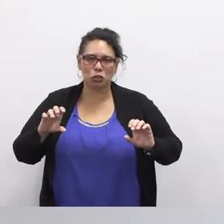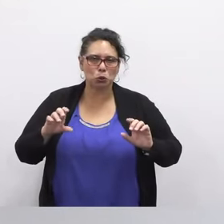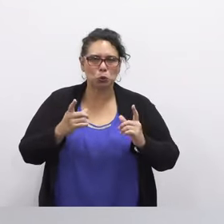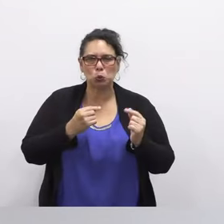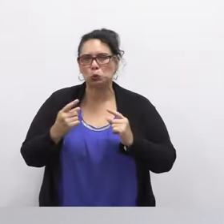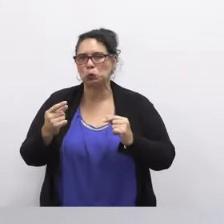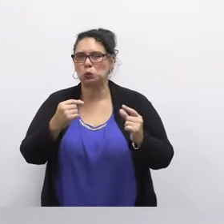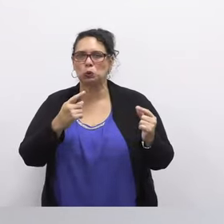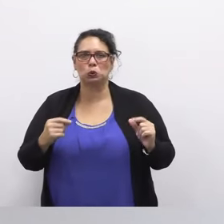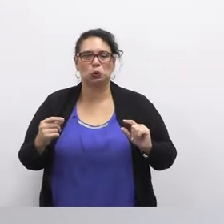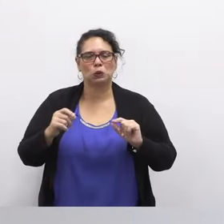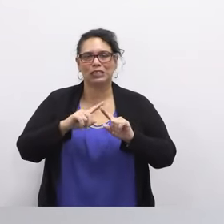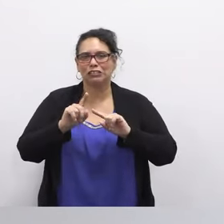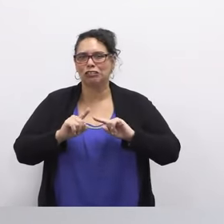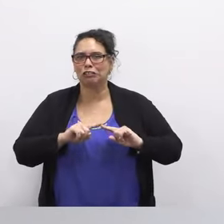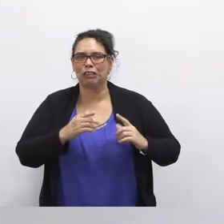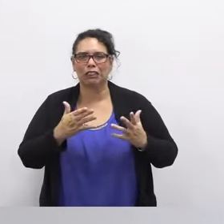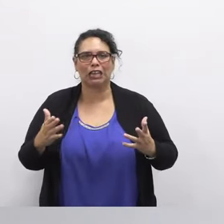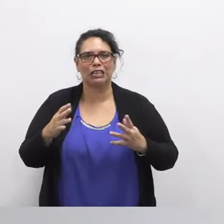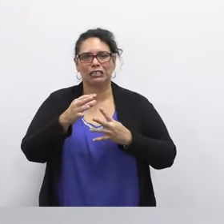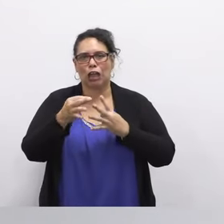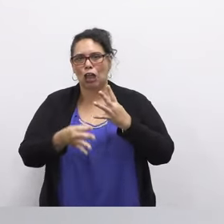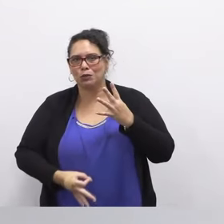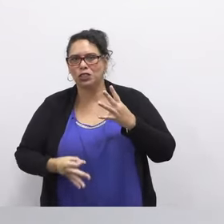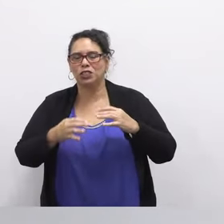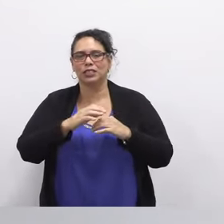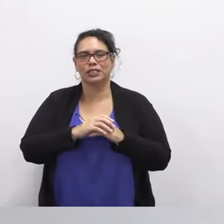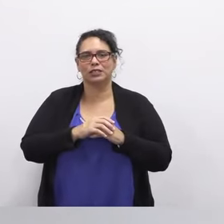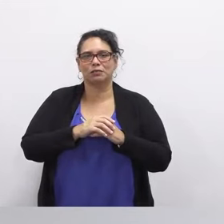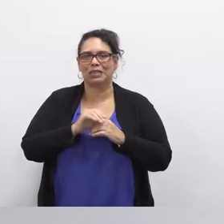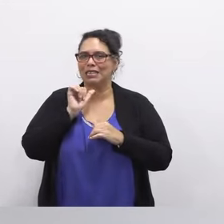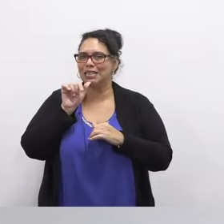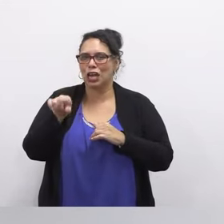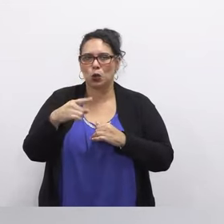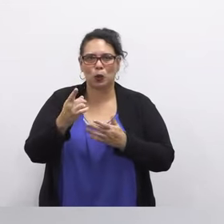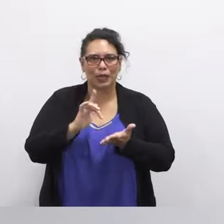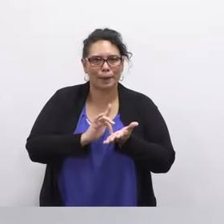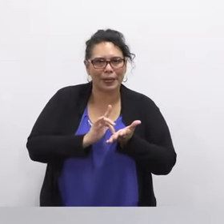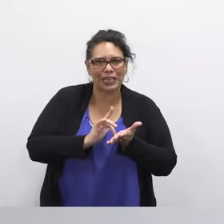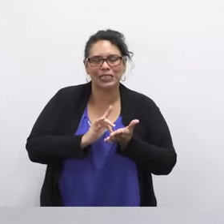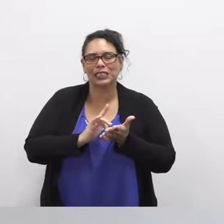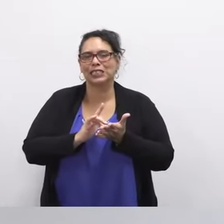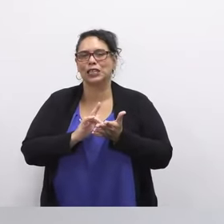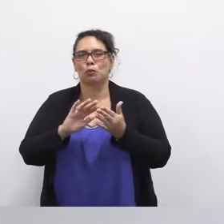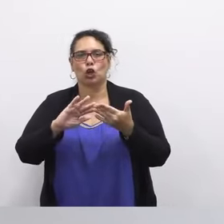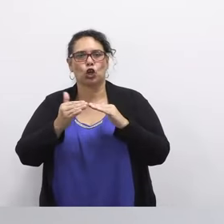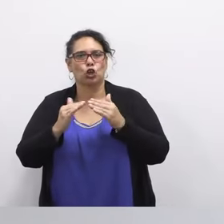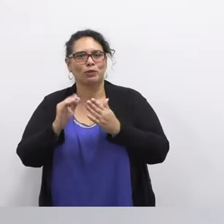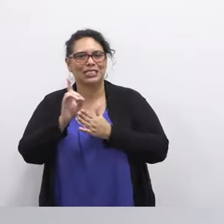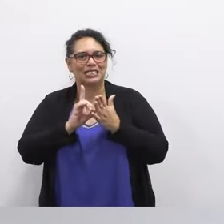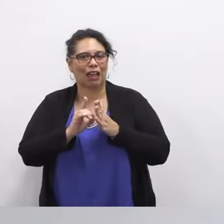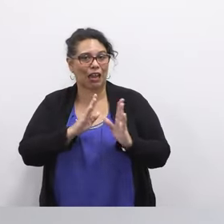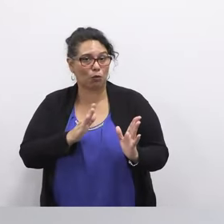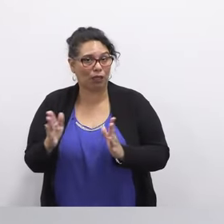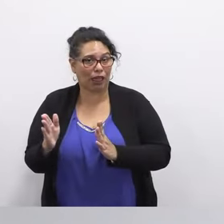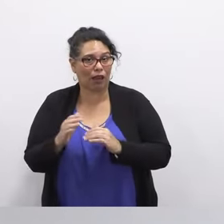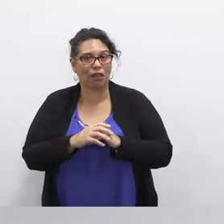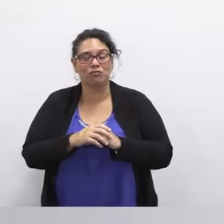explore other options. So I want to, other than medicine, I want to explore architecture and urban design planning.